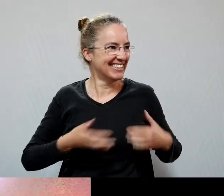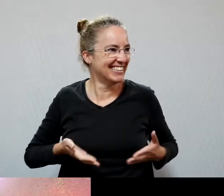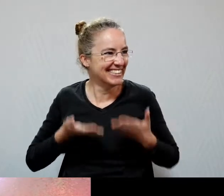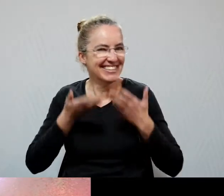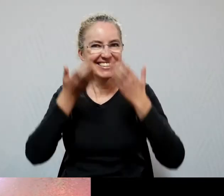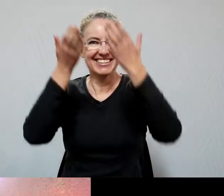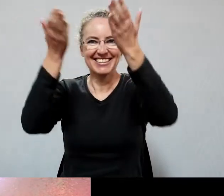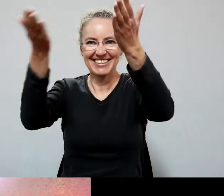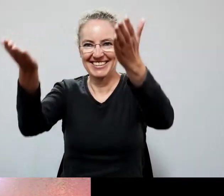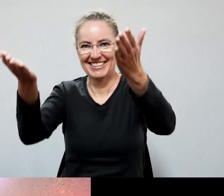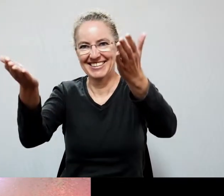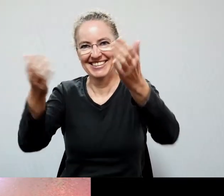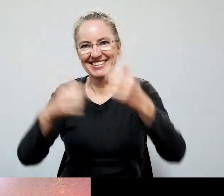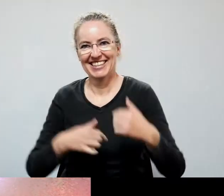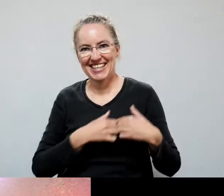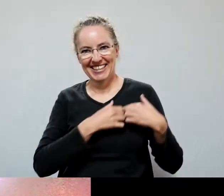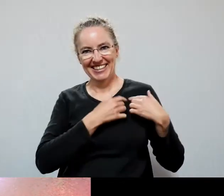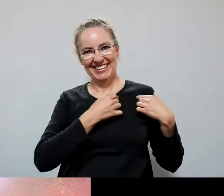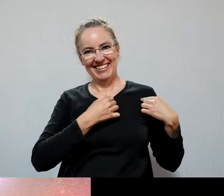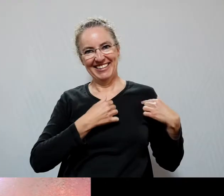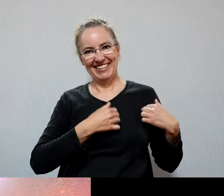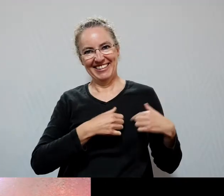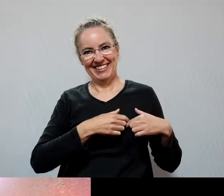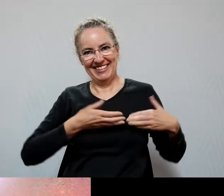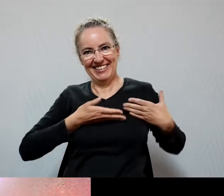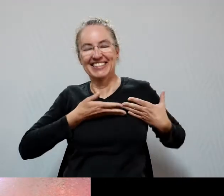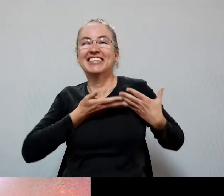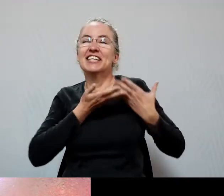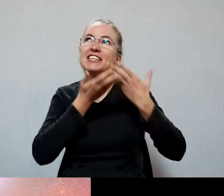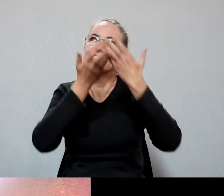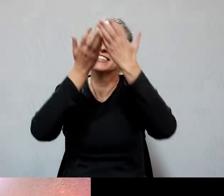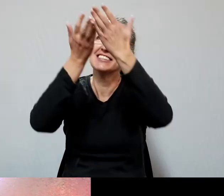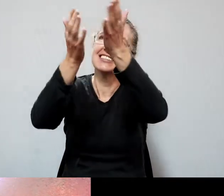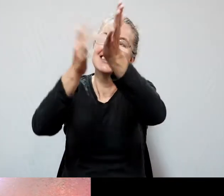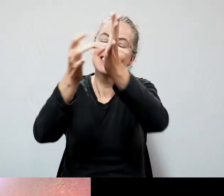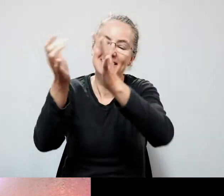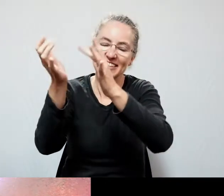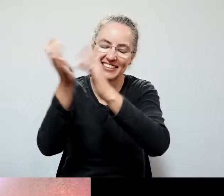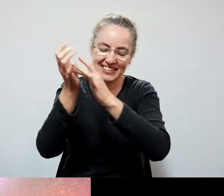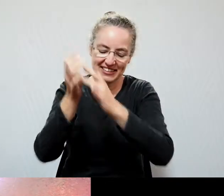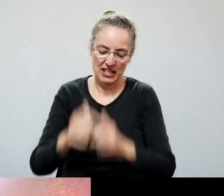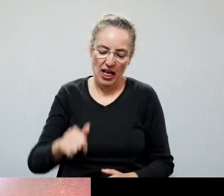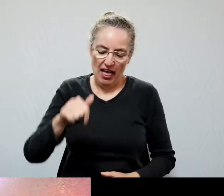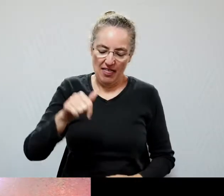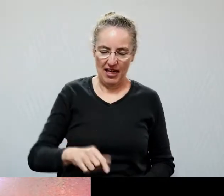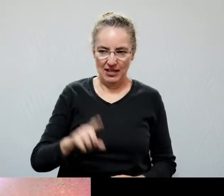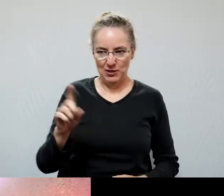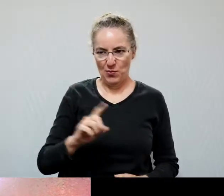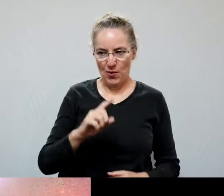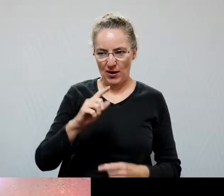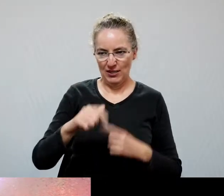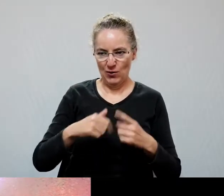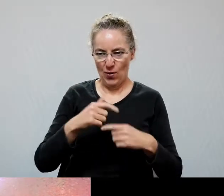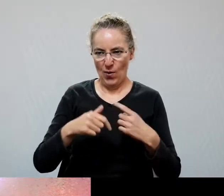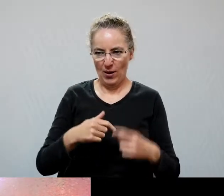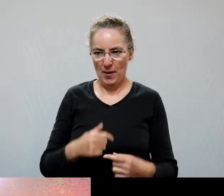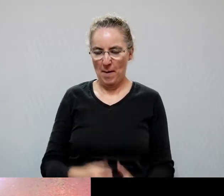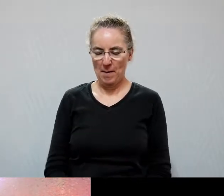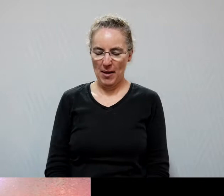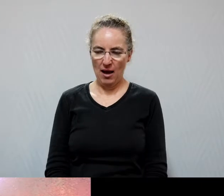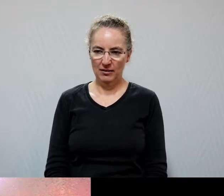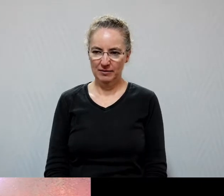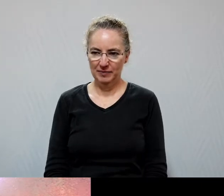your heart to Jesus. Give your heart to Jesus, and that's what it's